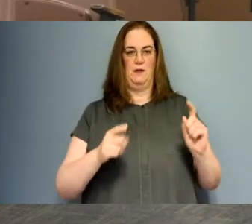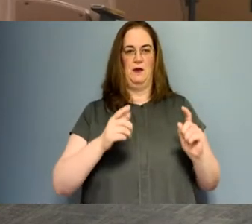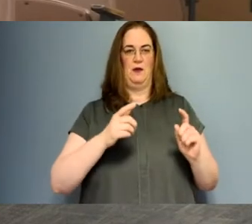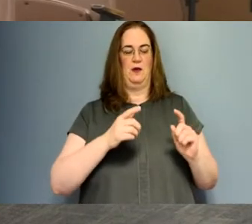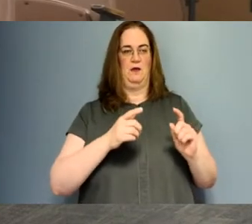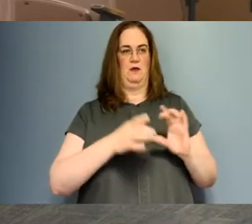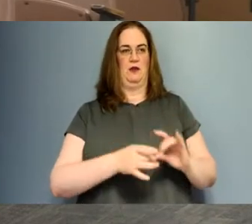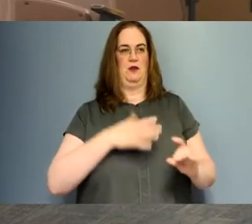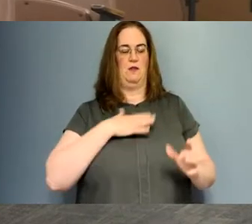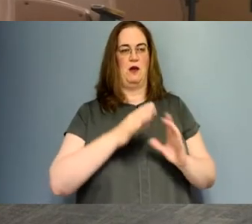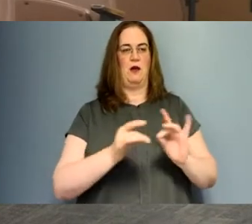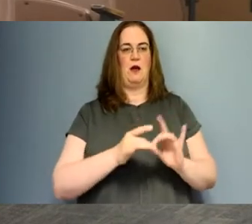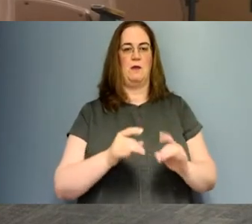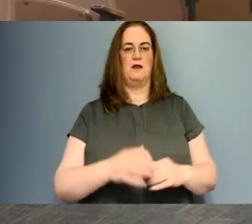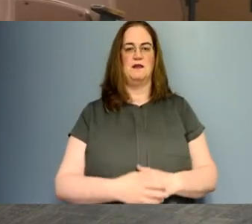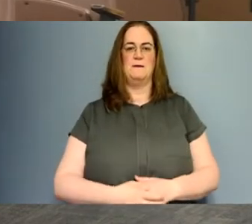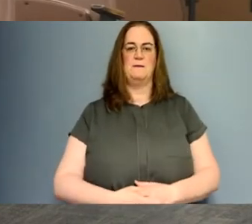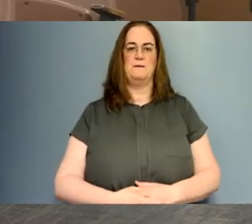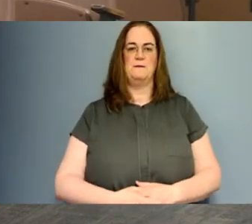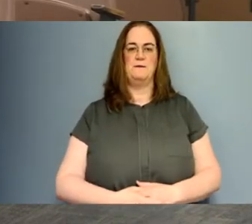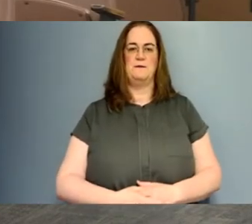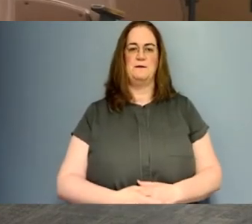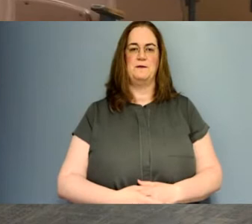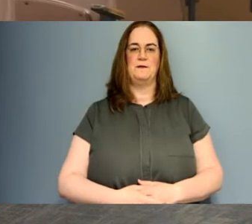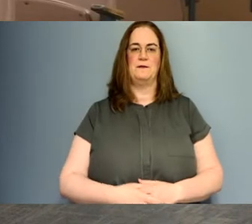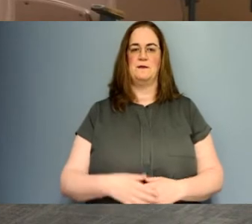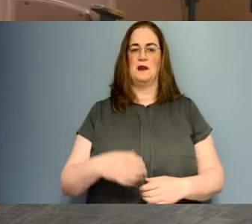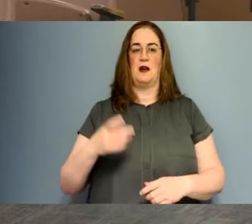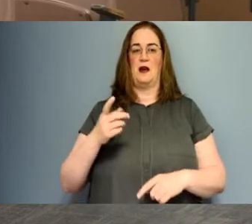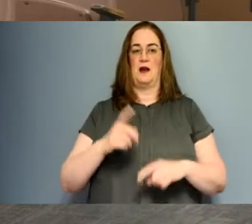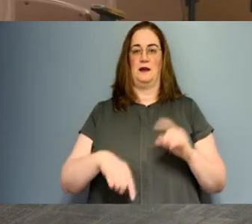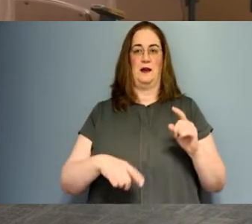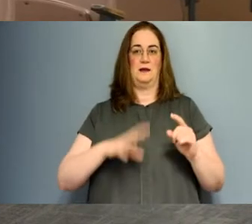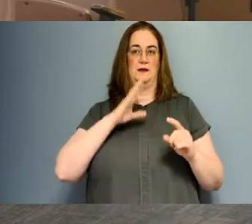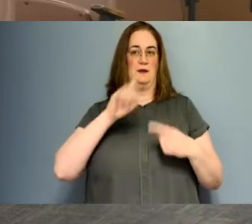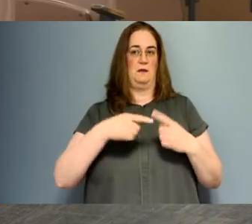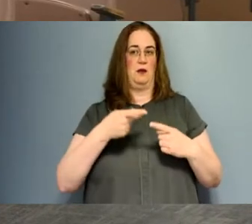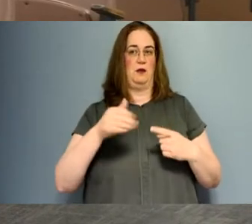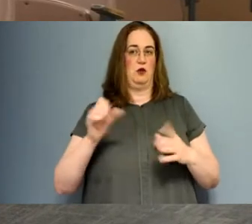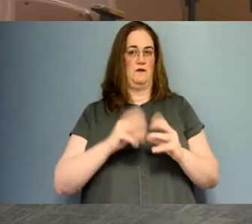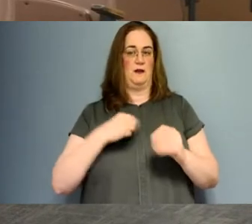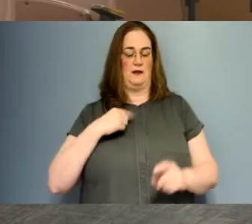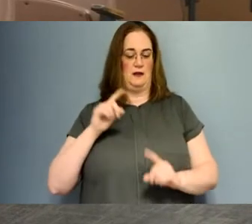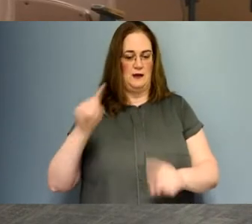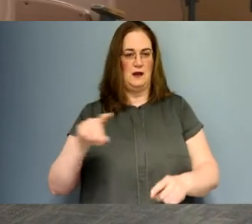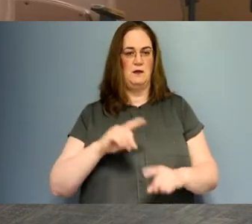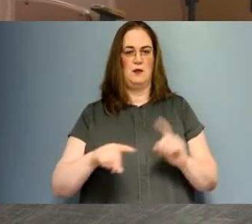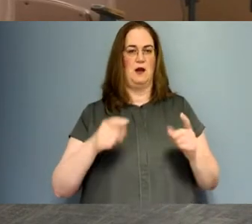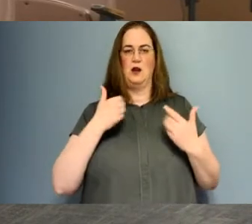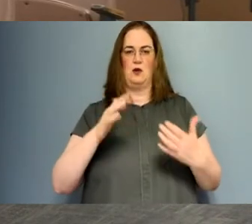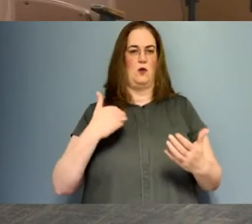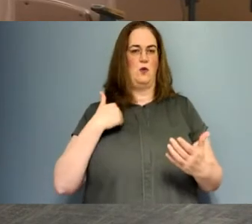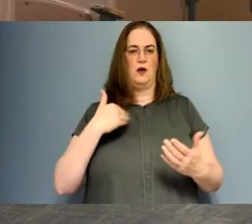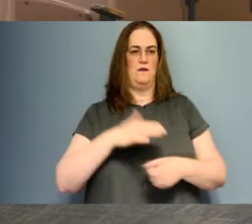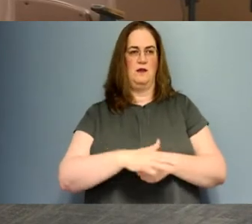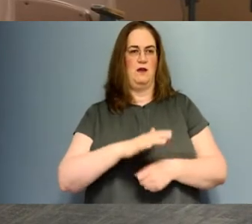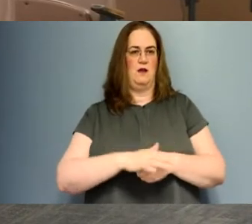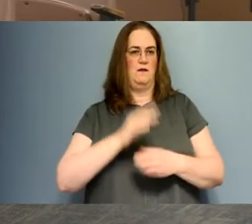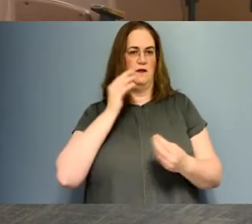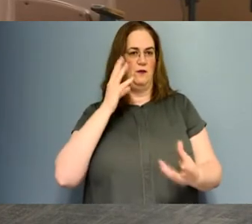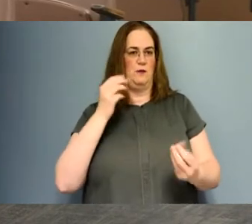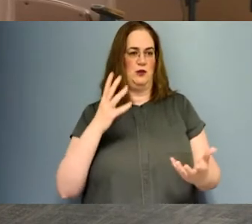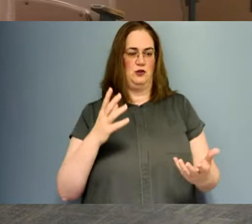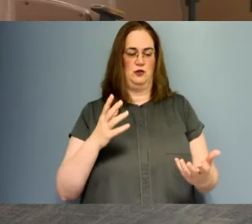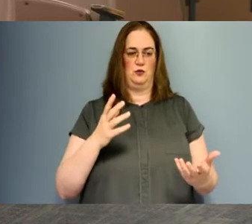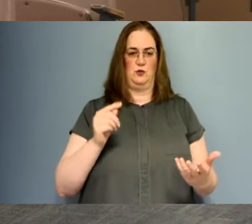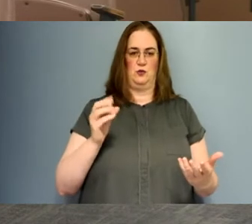comments, I can't speak to the press conference. I did not attend. And I don't have enough information